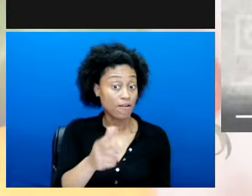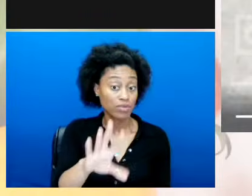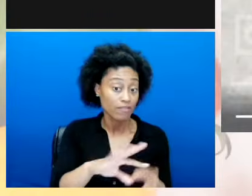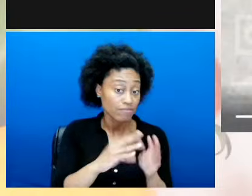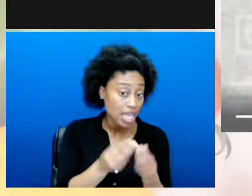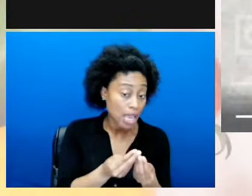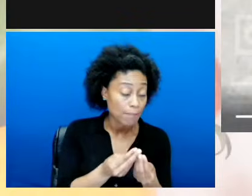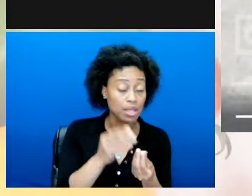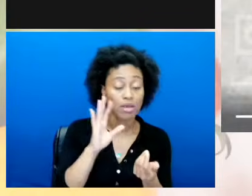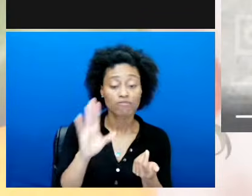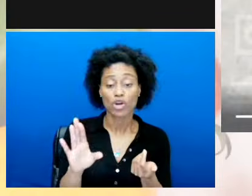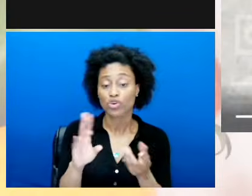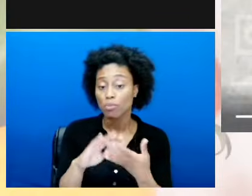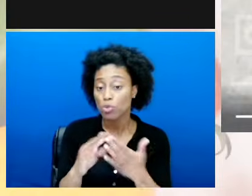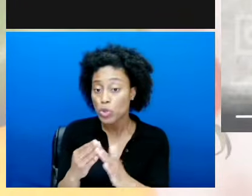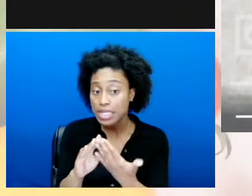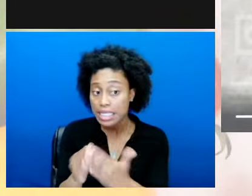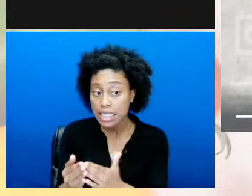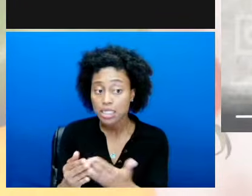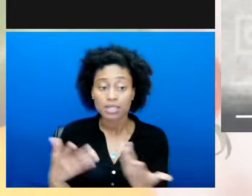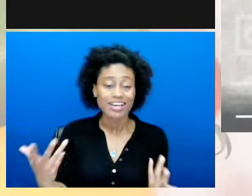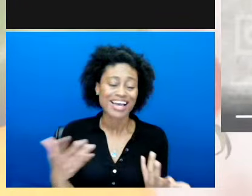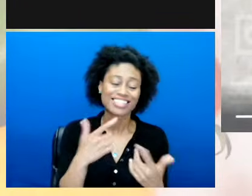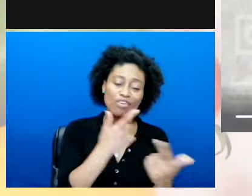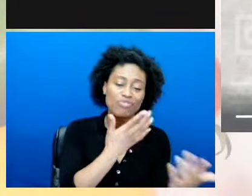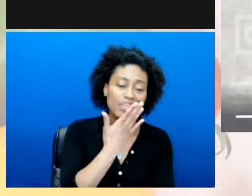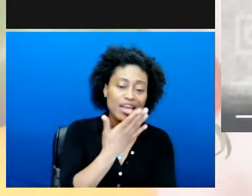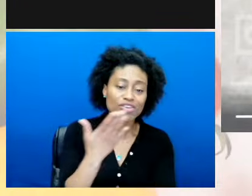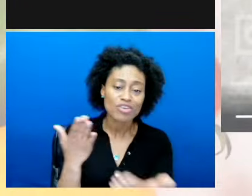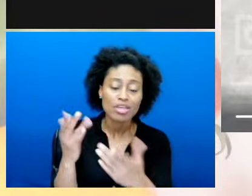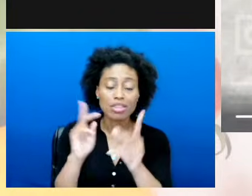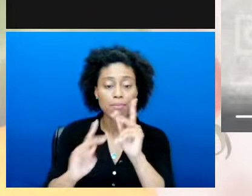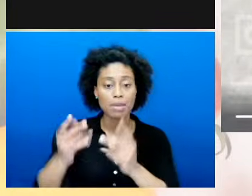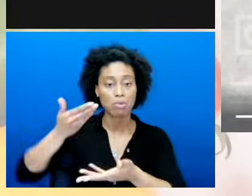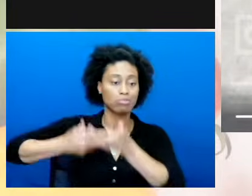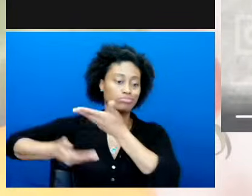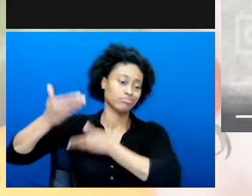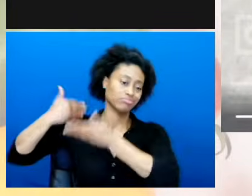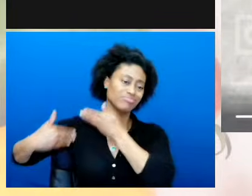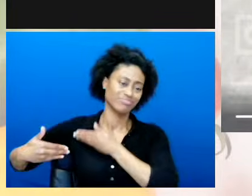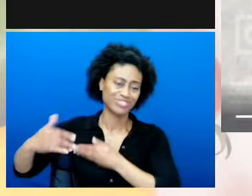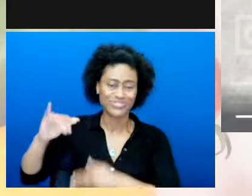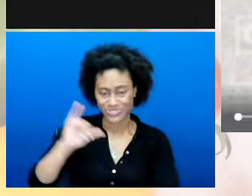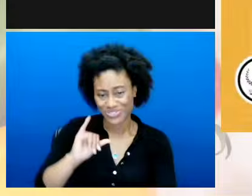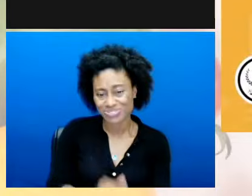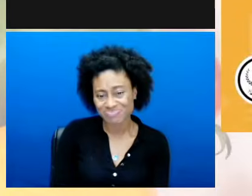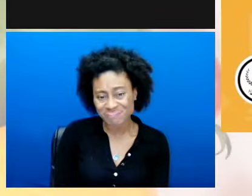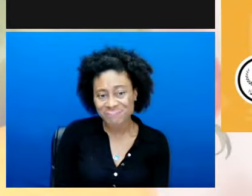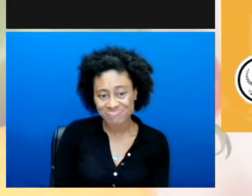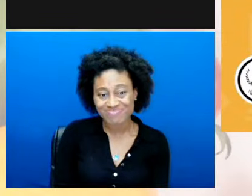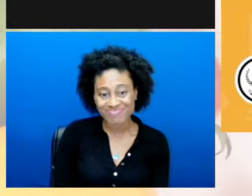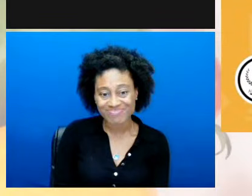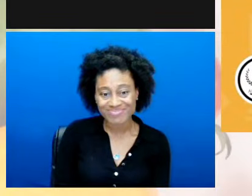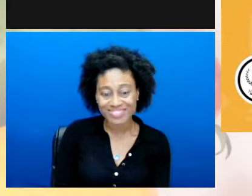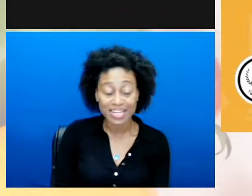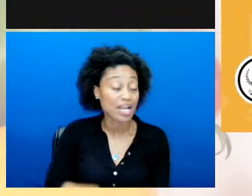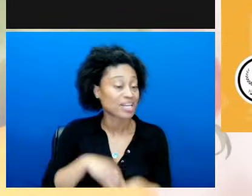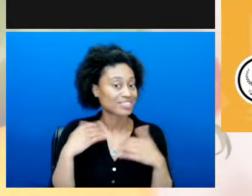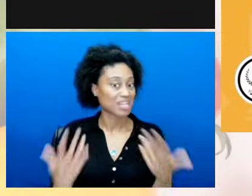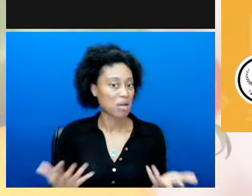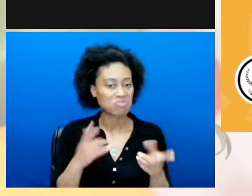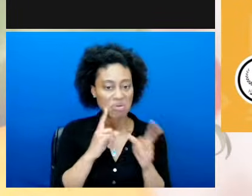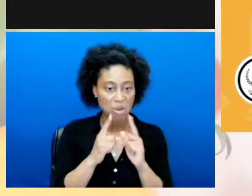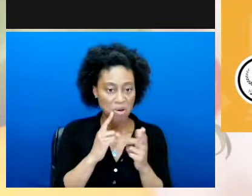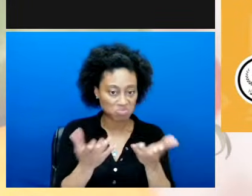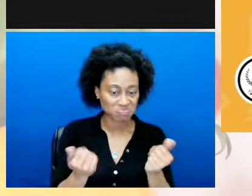your community, and to say thank you to the people that came before you. So let's talk